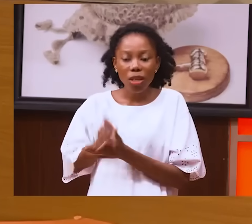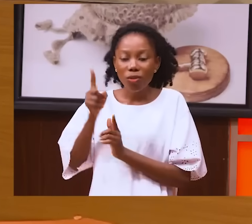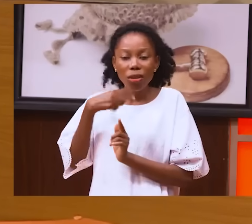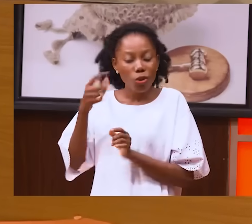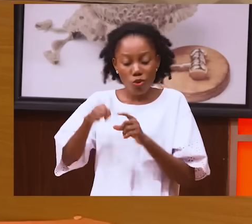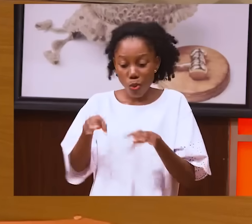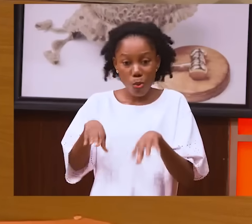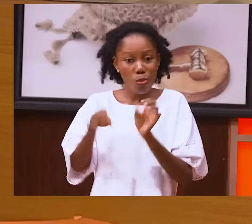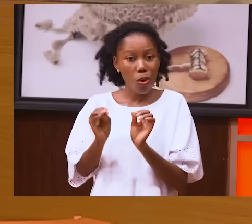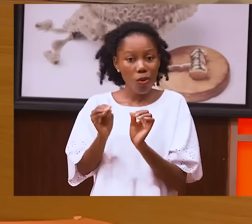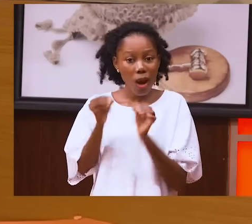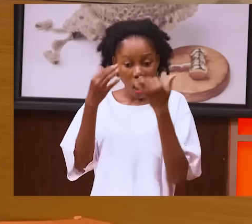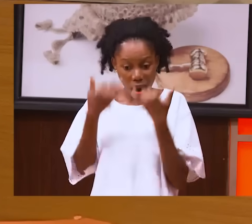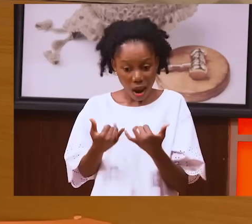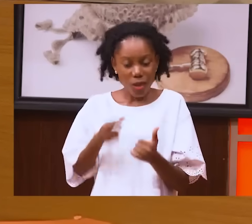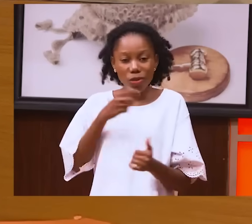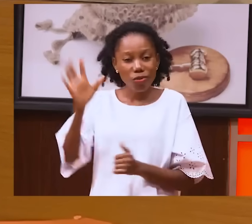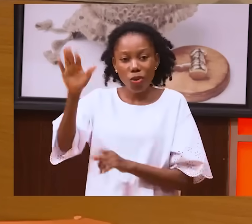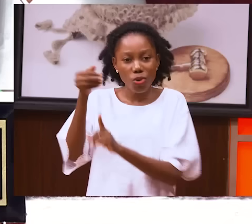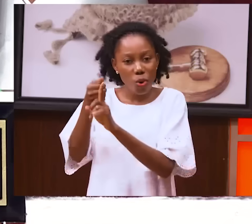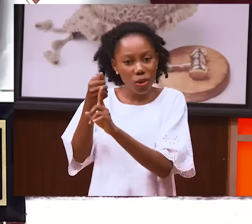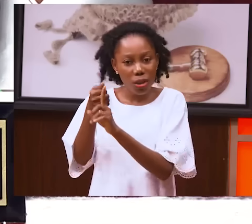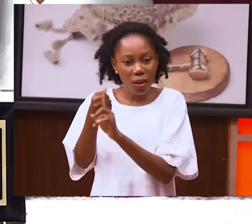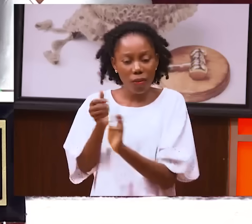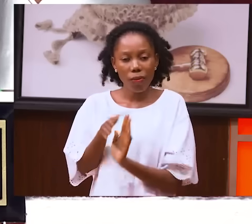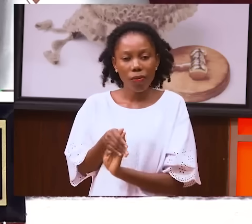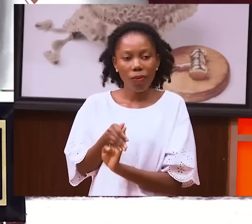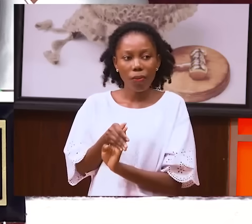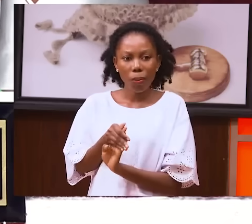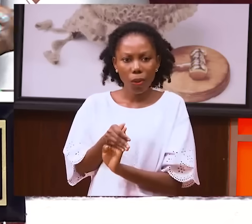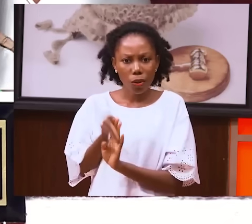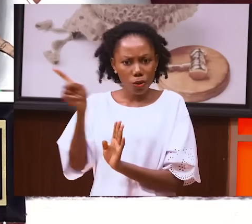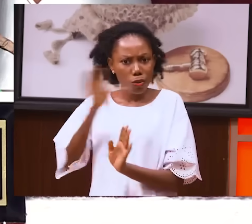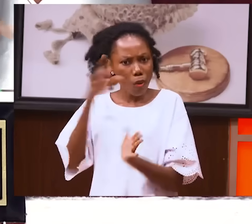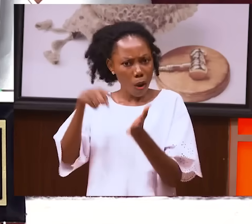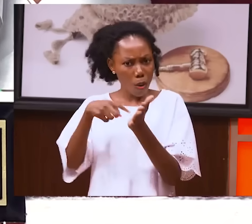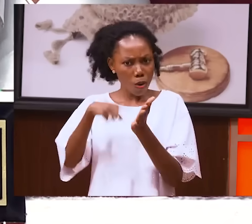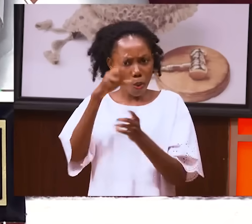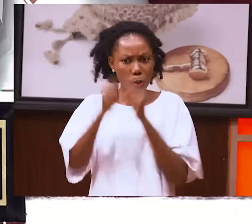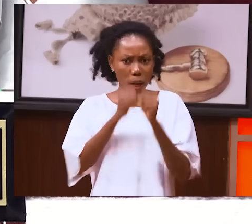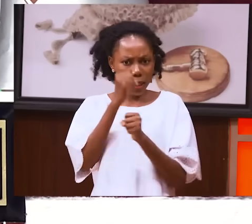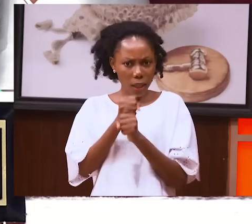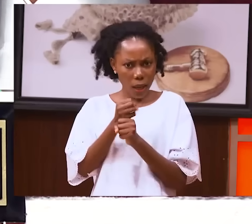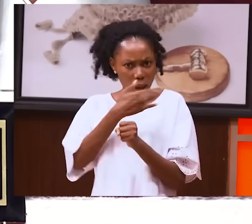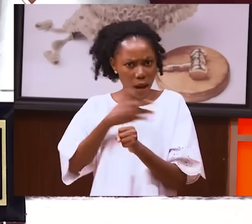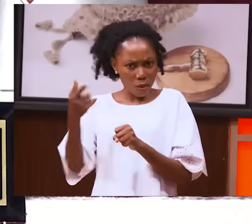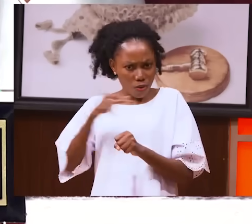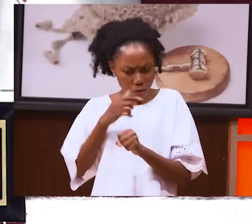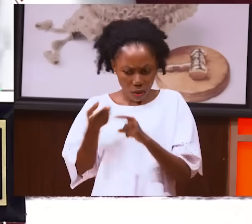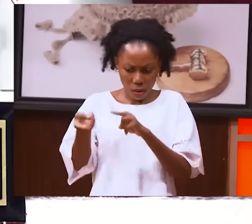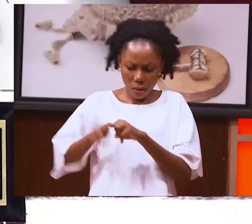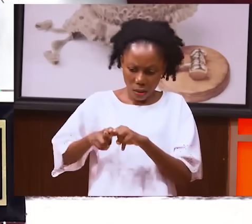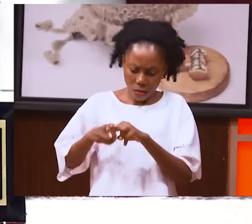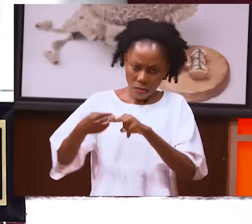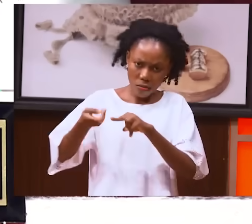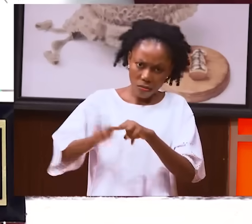today, it's for your own sake. You are owing for over 1 year and you keep on accumulating the